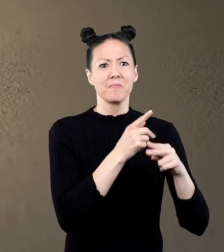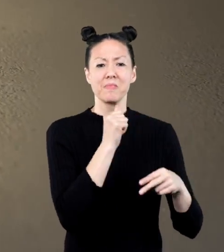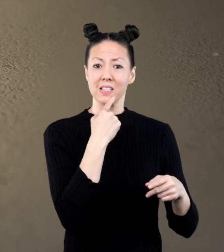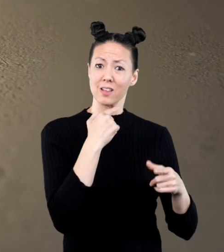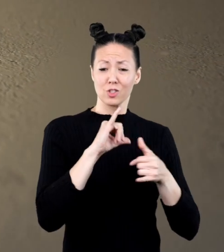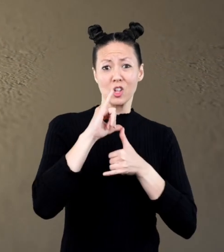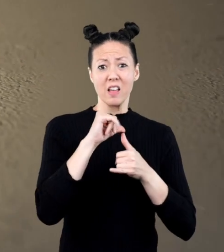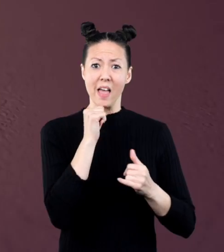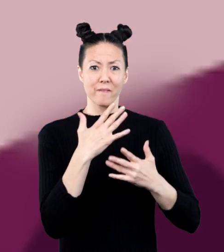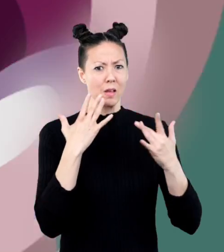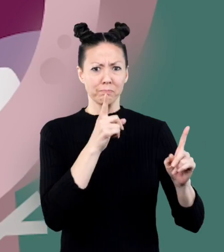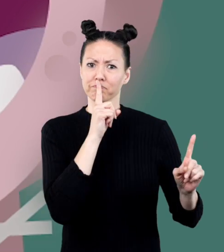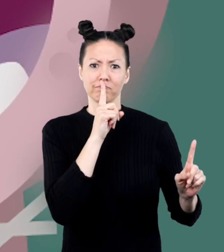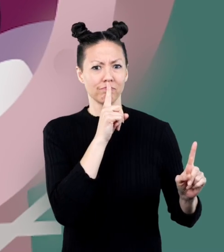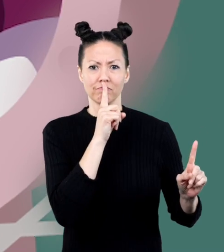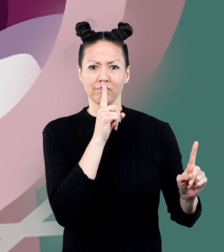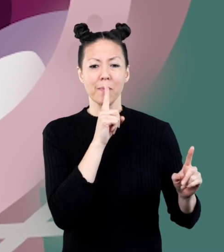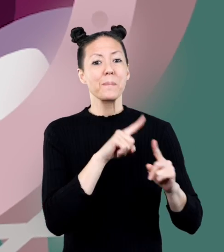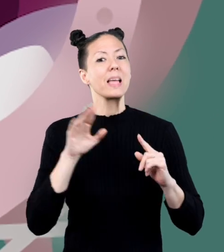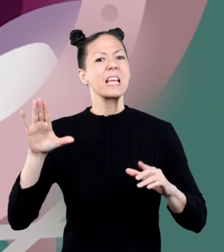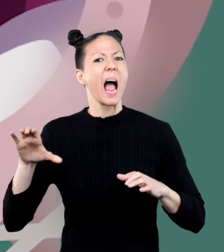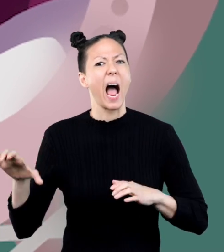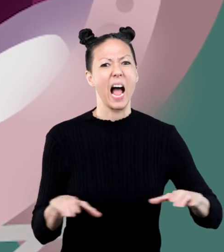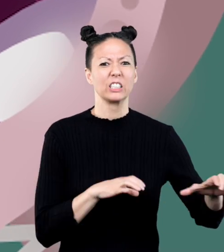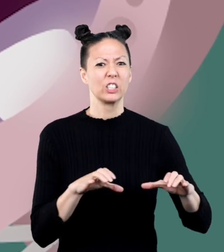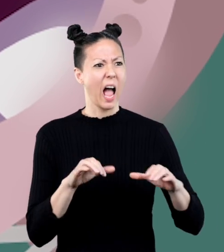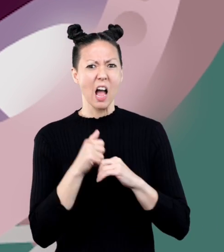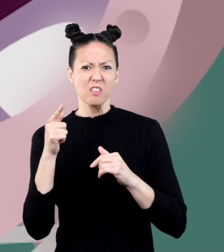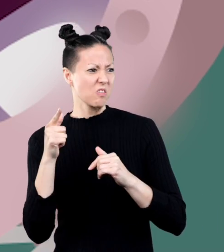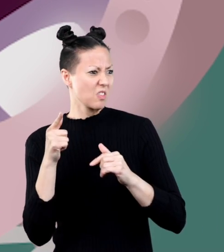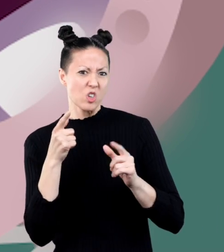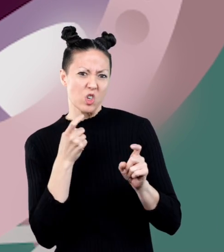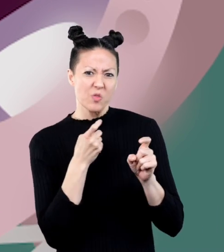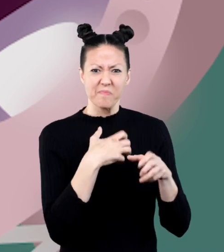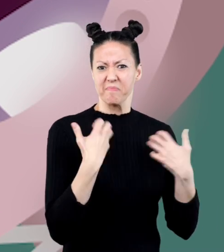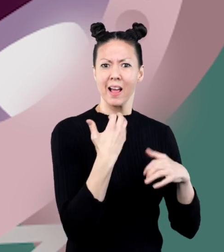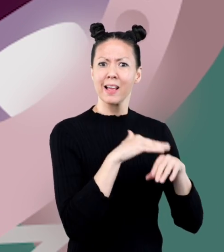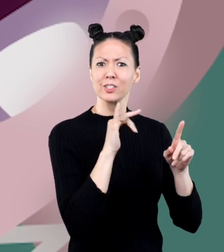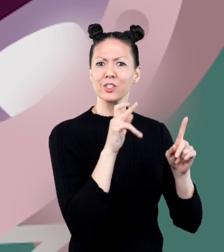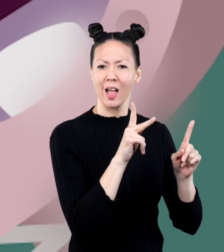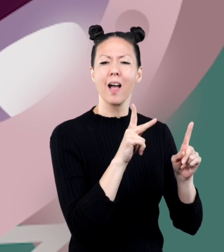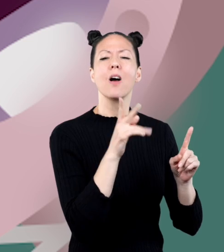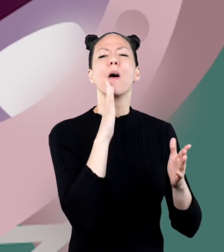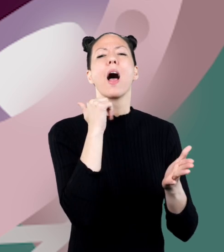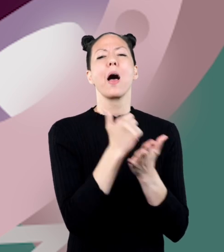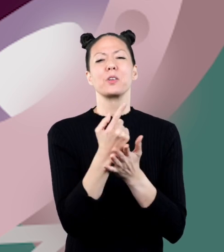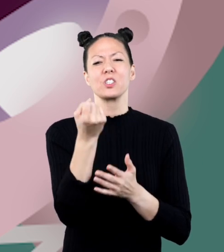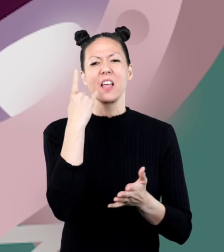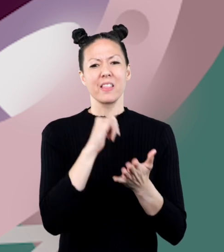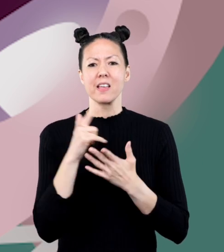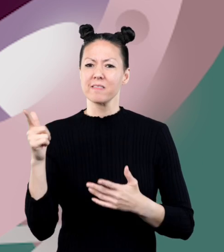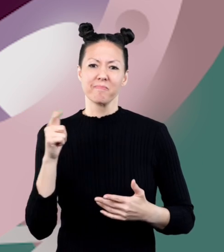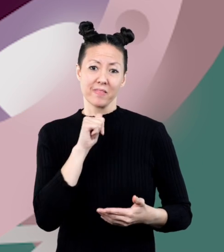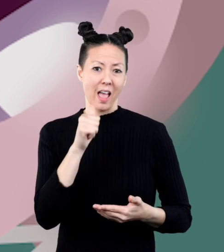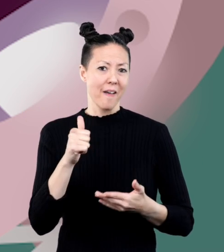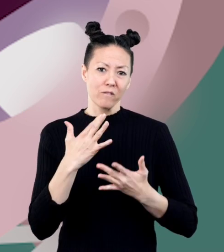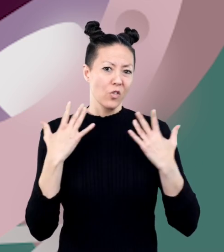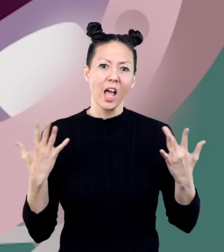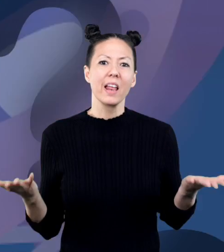not friendly, his actions or how he treats Jack help us understand that he isn't.